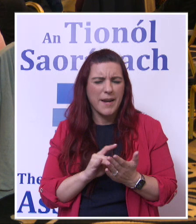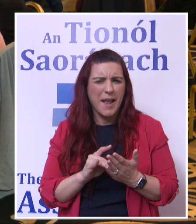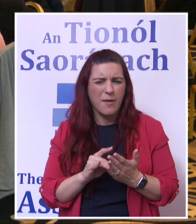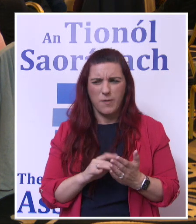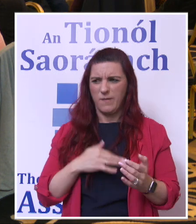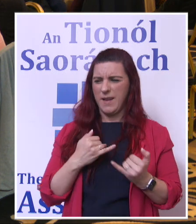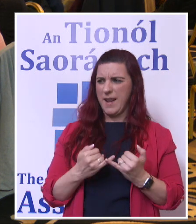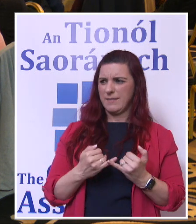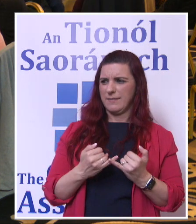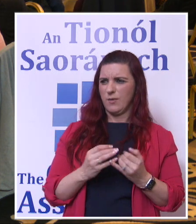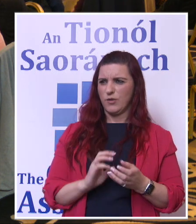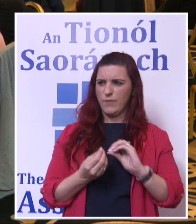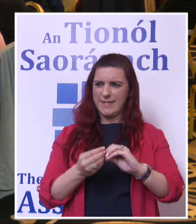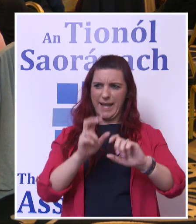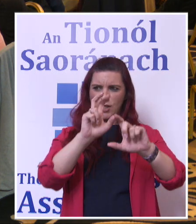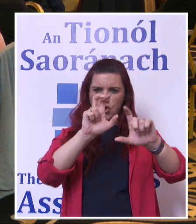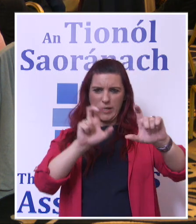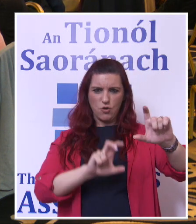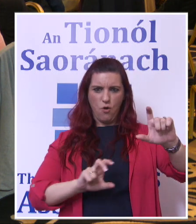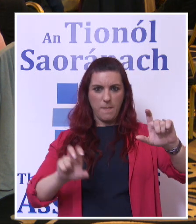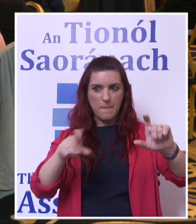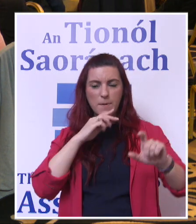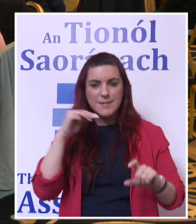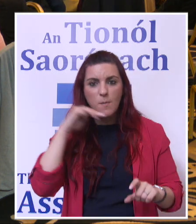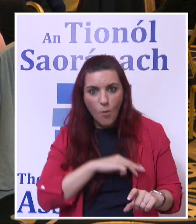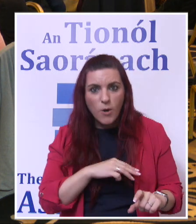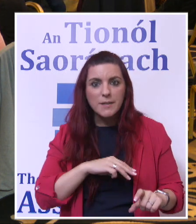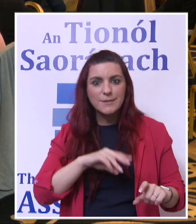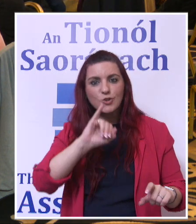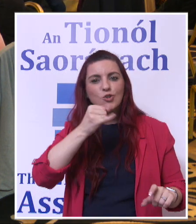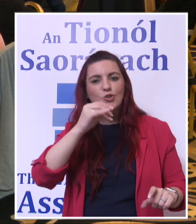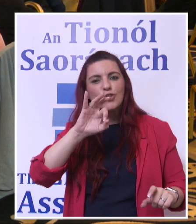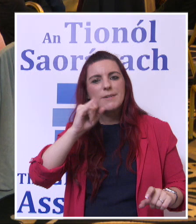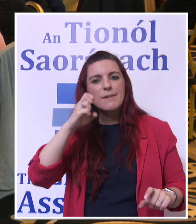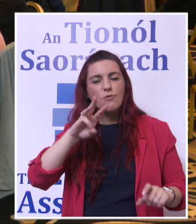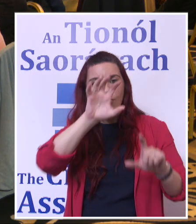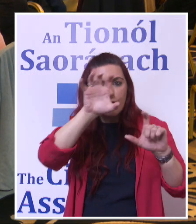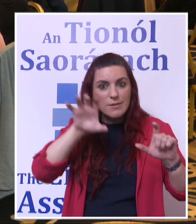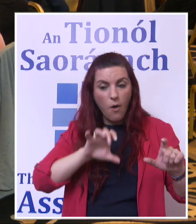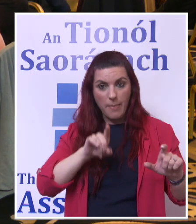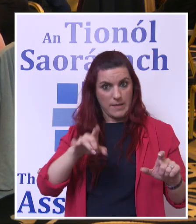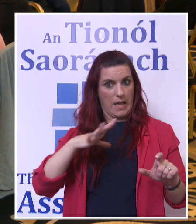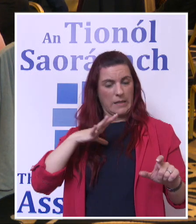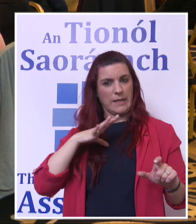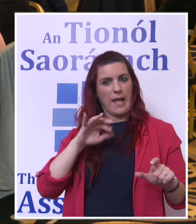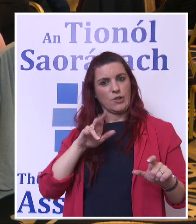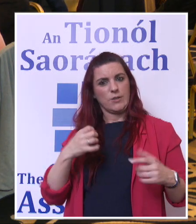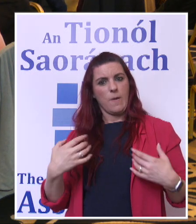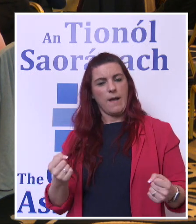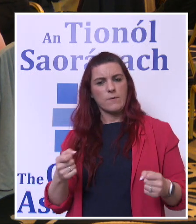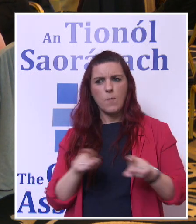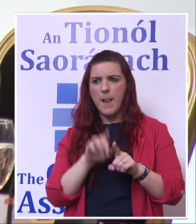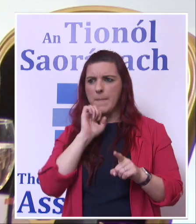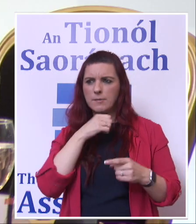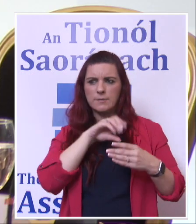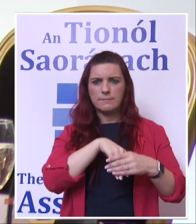designing a jigsaw, if you like, but it's a very important jigsaw. And the jigsaw analogy is a useful one because you can have all shapes and